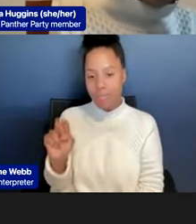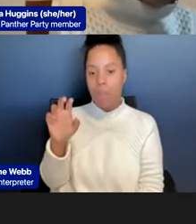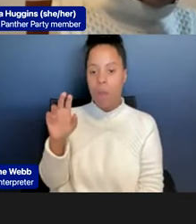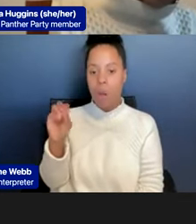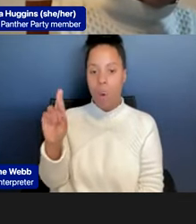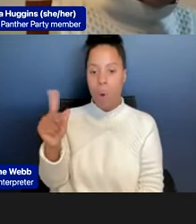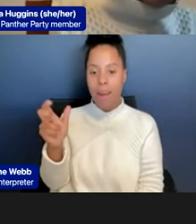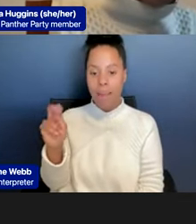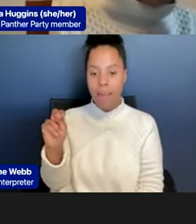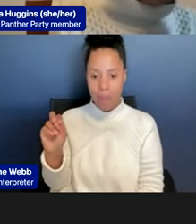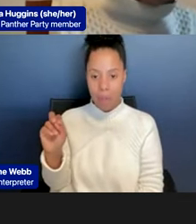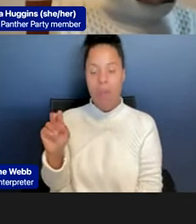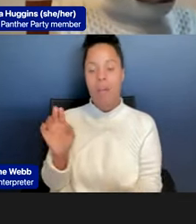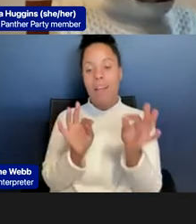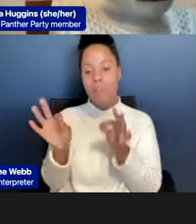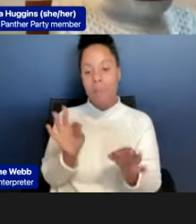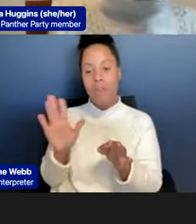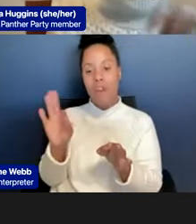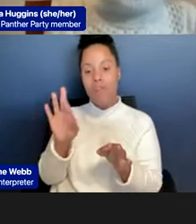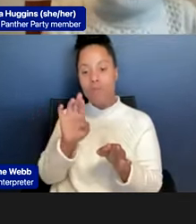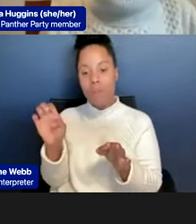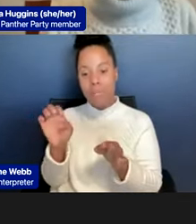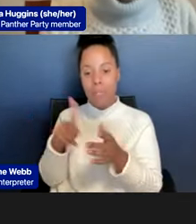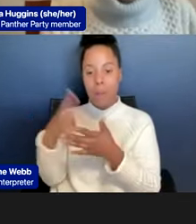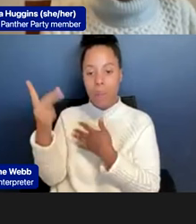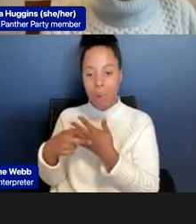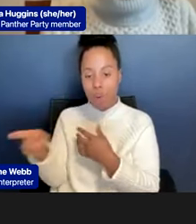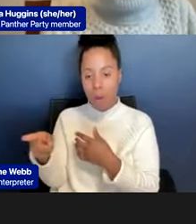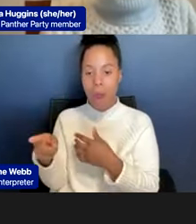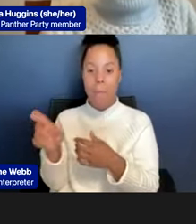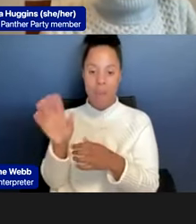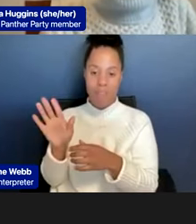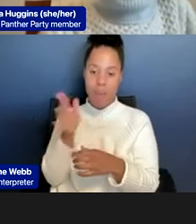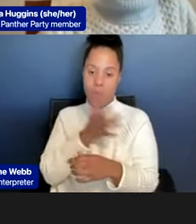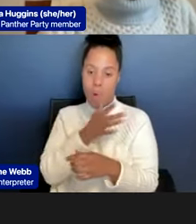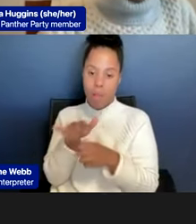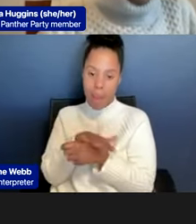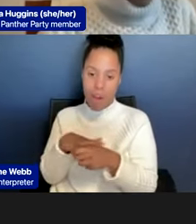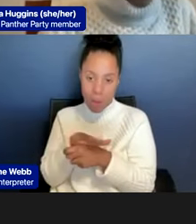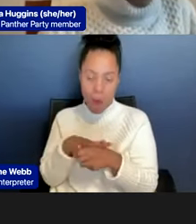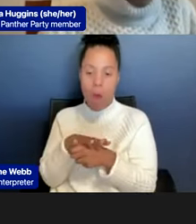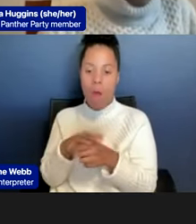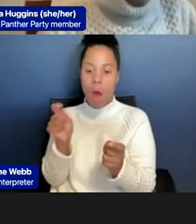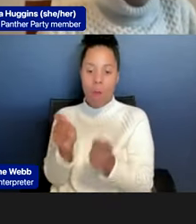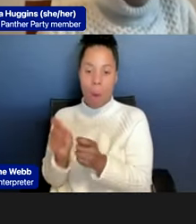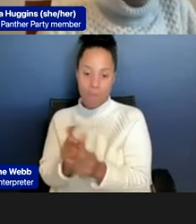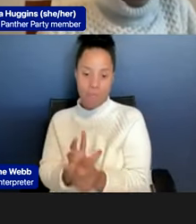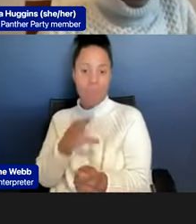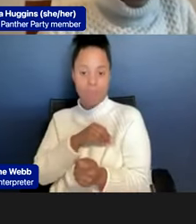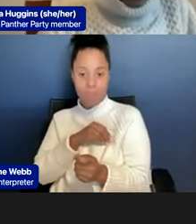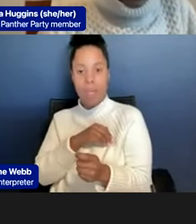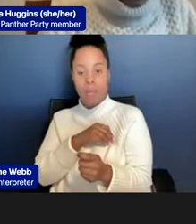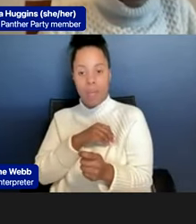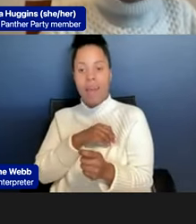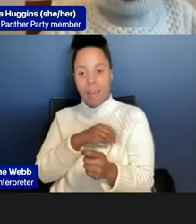wood program, right? In a rural area, adapting. It's anti-capitalist, which of course sets it apart from